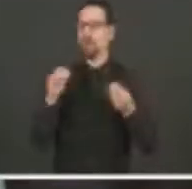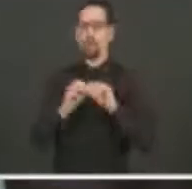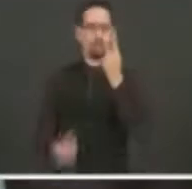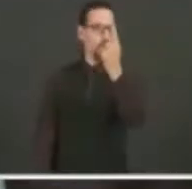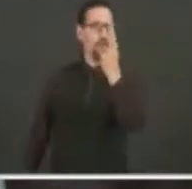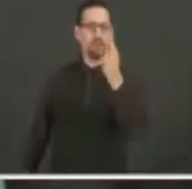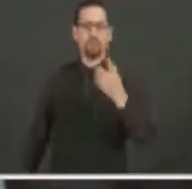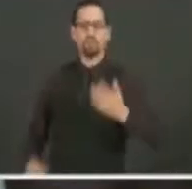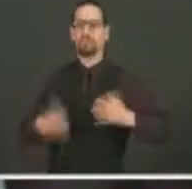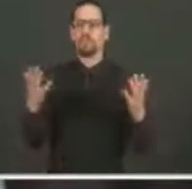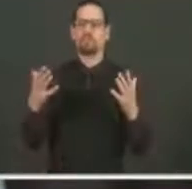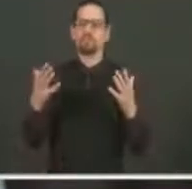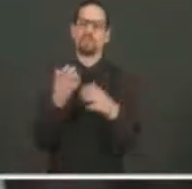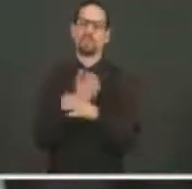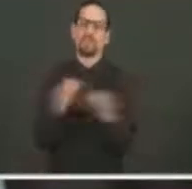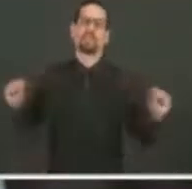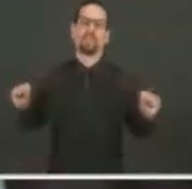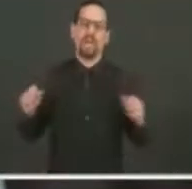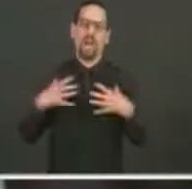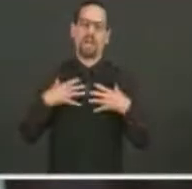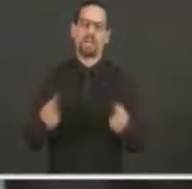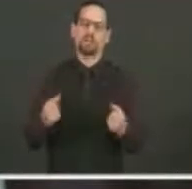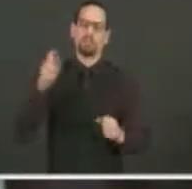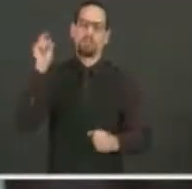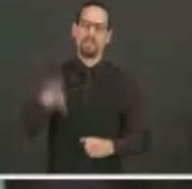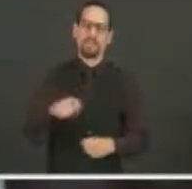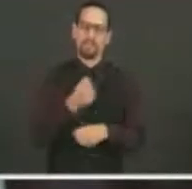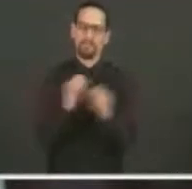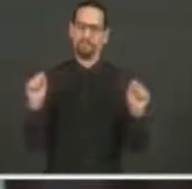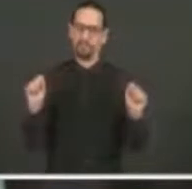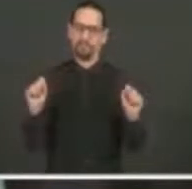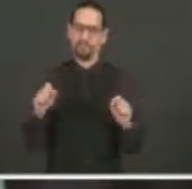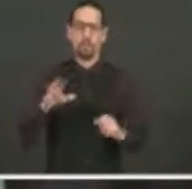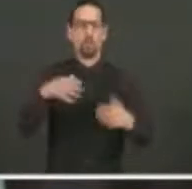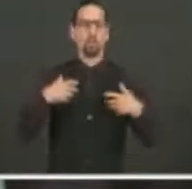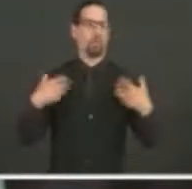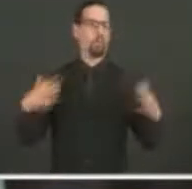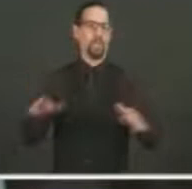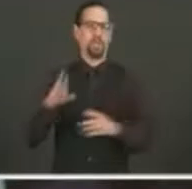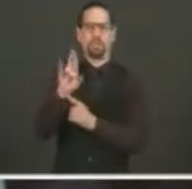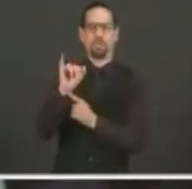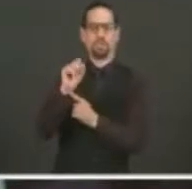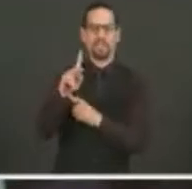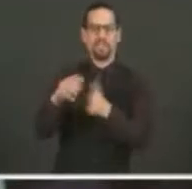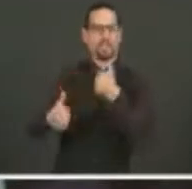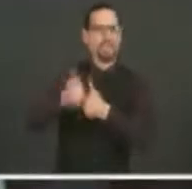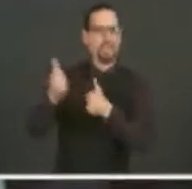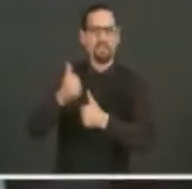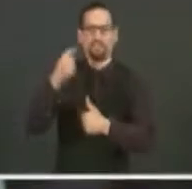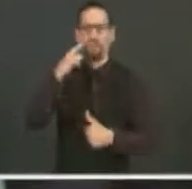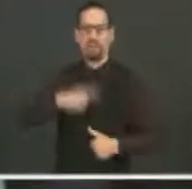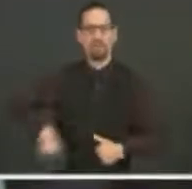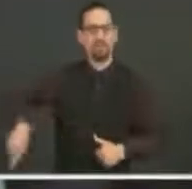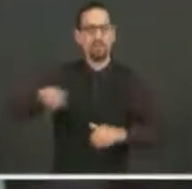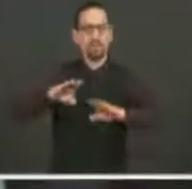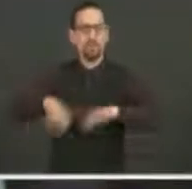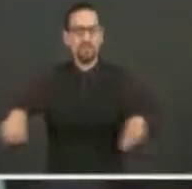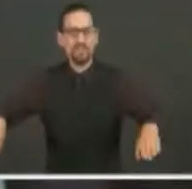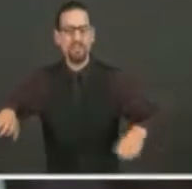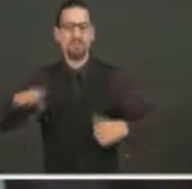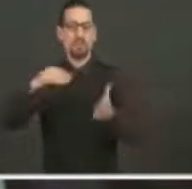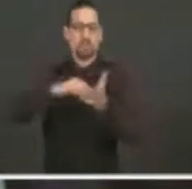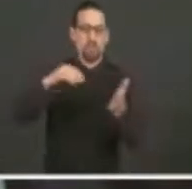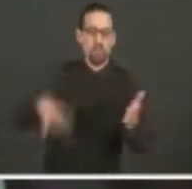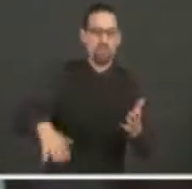the health, safety, and lives of our students, of our teachers, of our educators, of anyone in our school community.